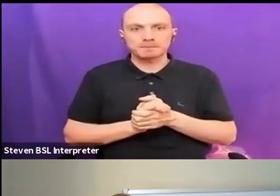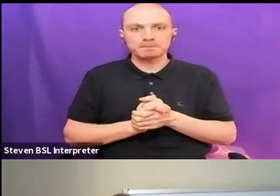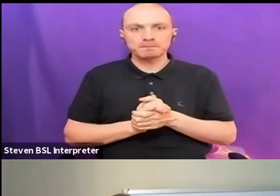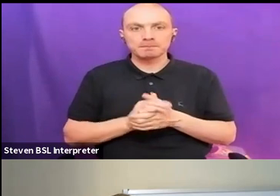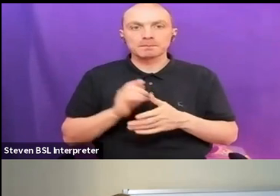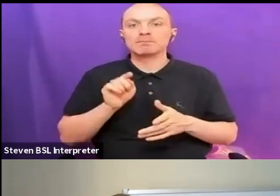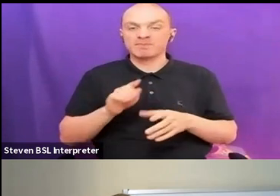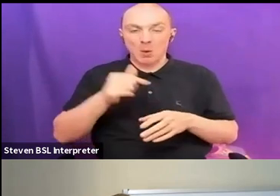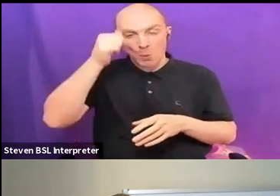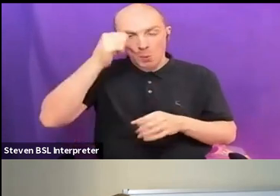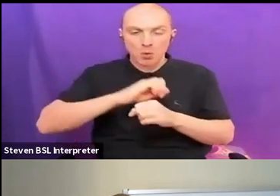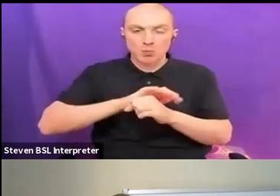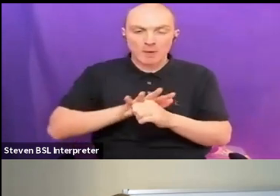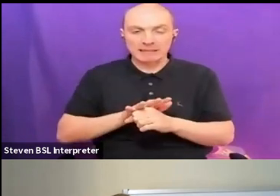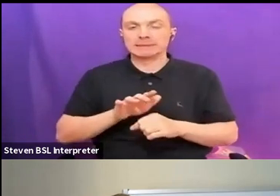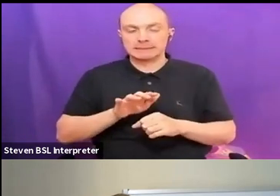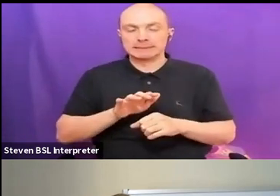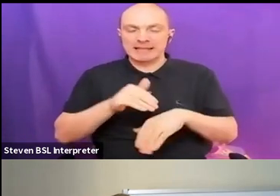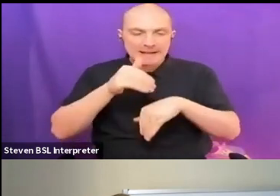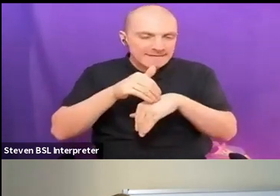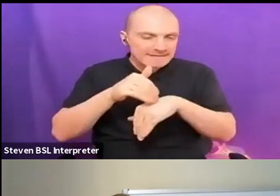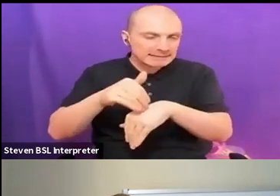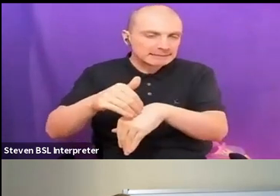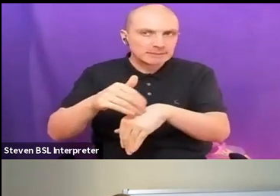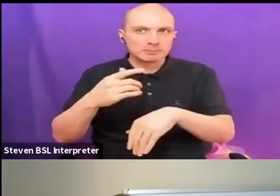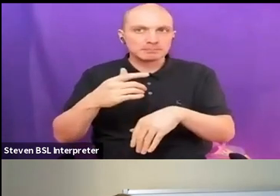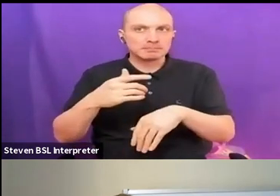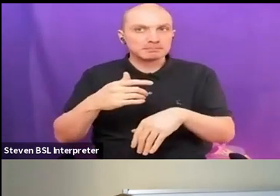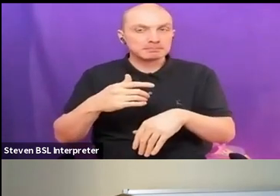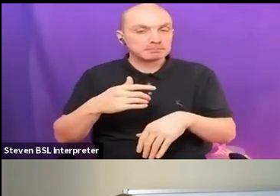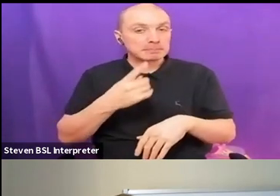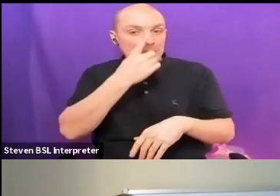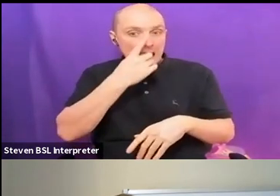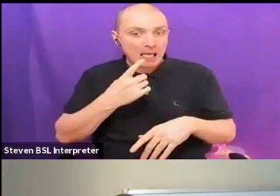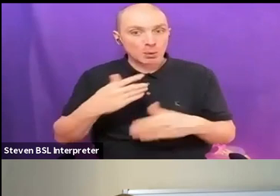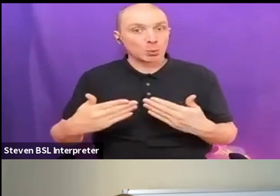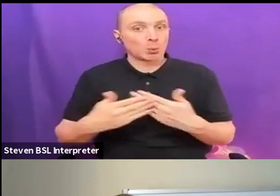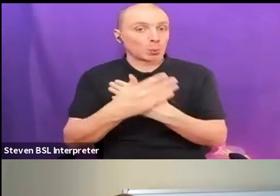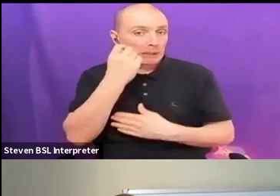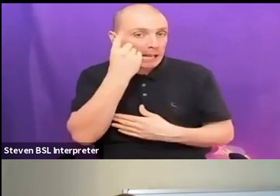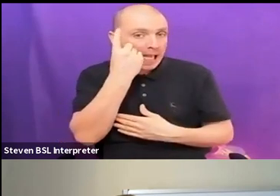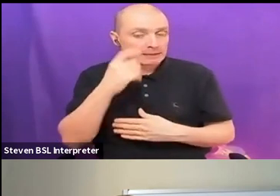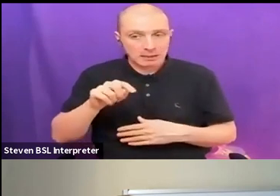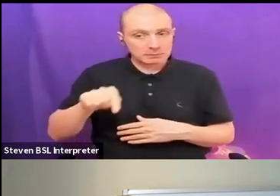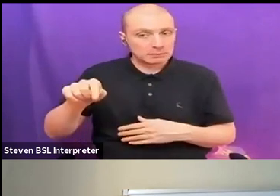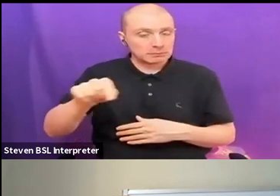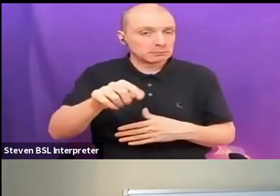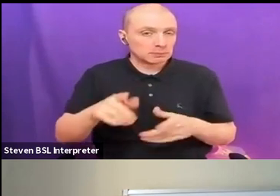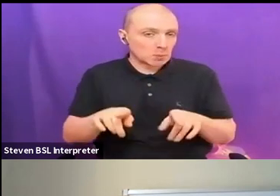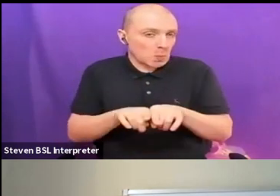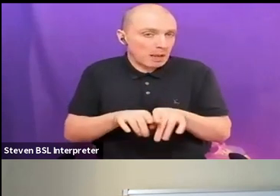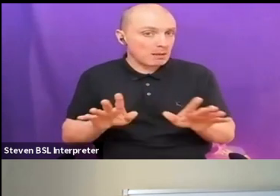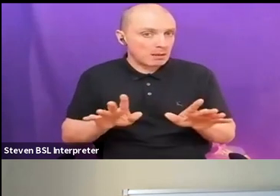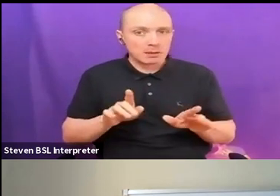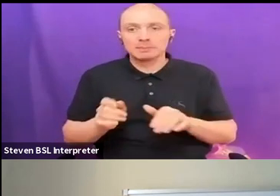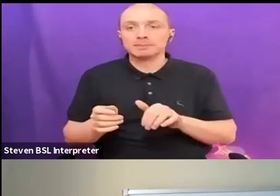is going to make us have to be just as creative, I think, in urban areas as well. Can I come in and just follow in from David on that